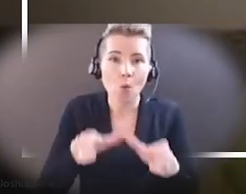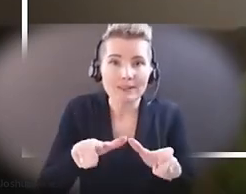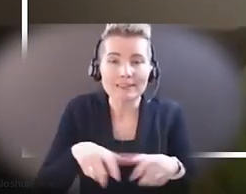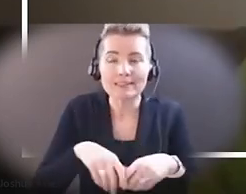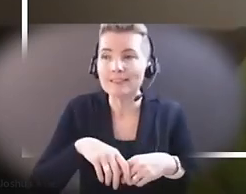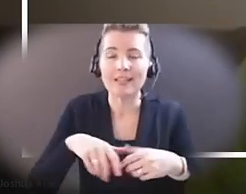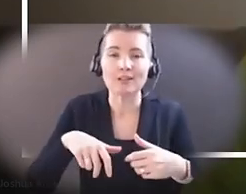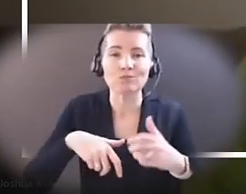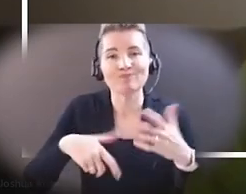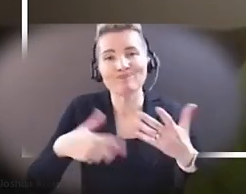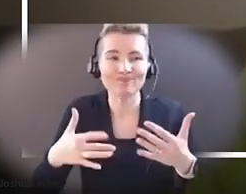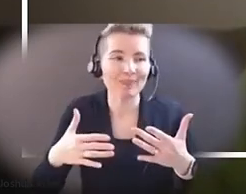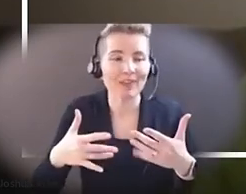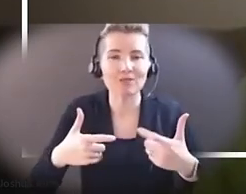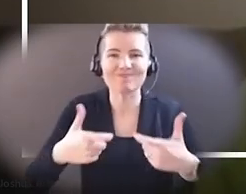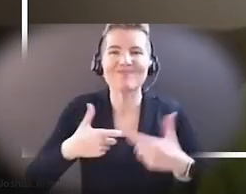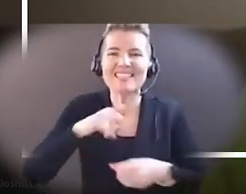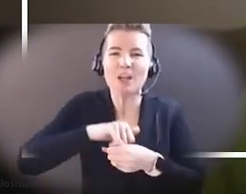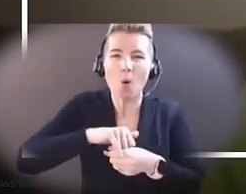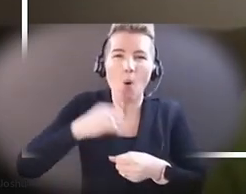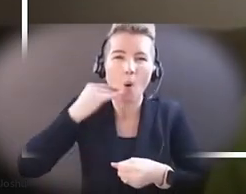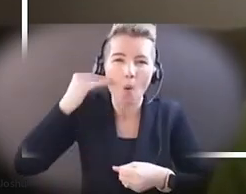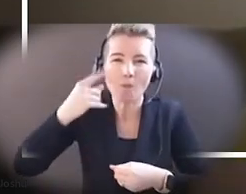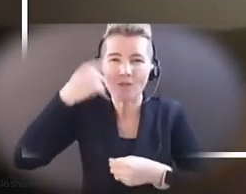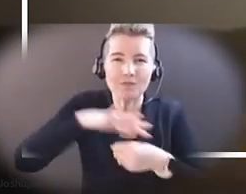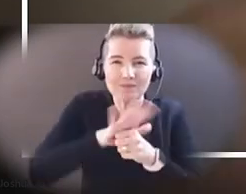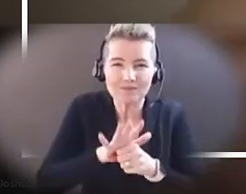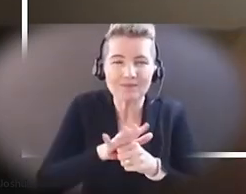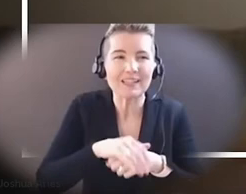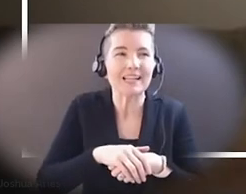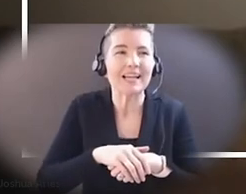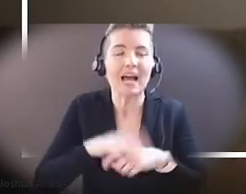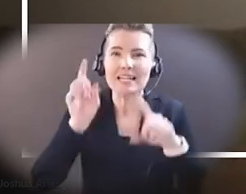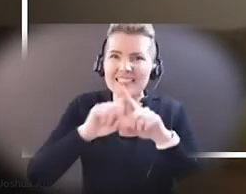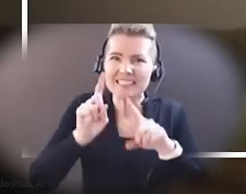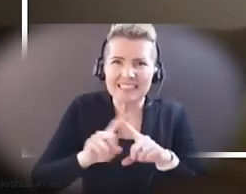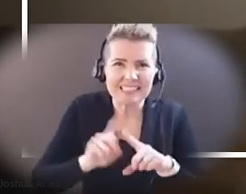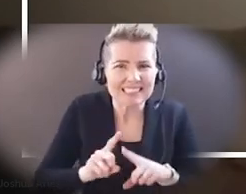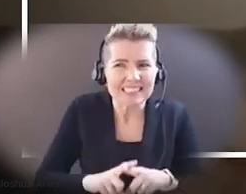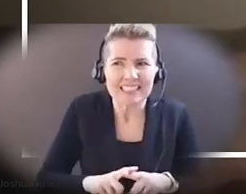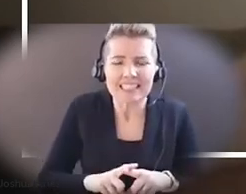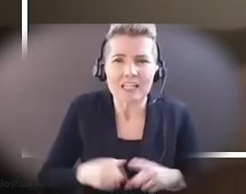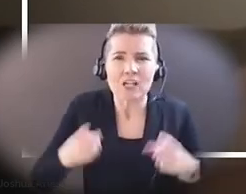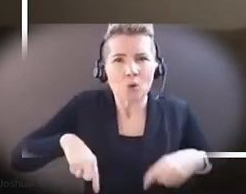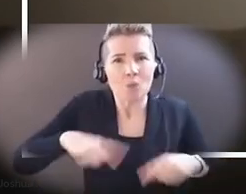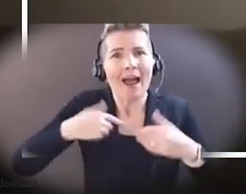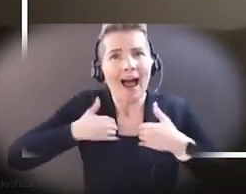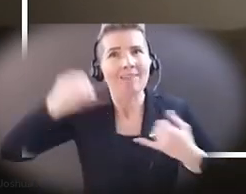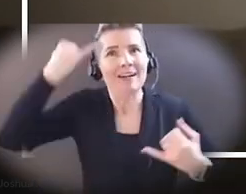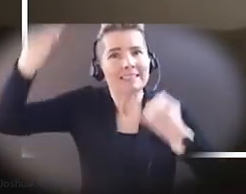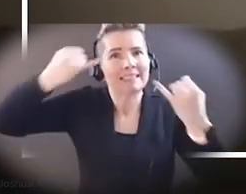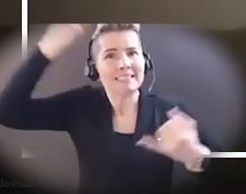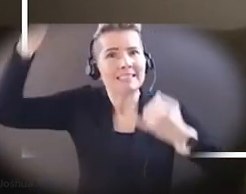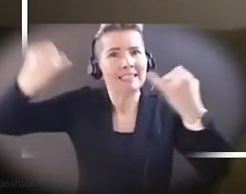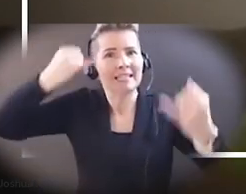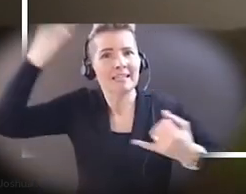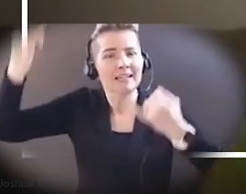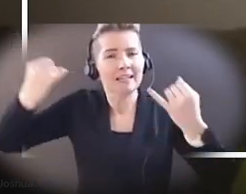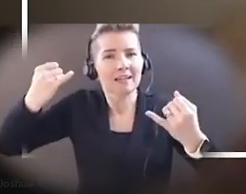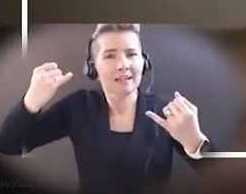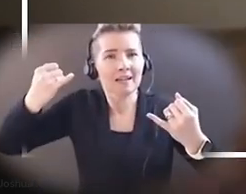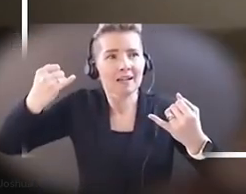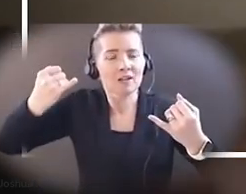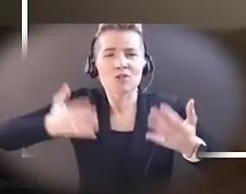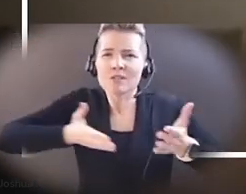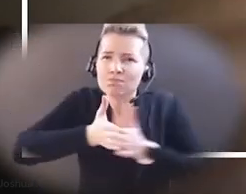and all that stuff. Just having an idea and being able to act on it, and just having the drive to really want to see it out